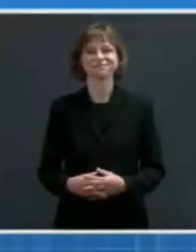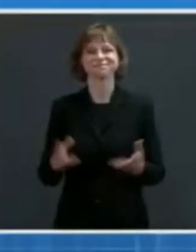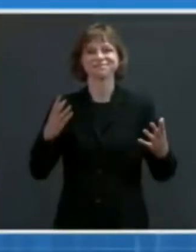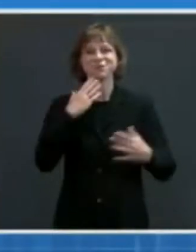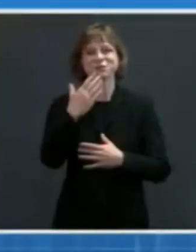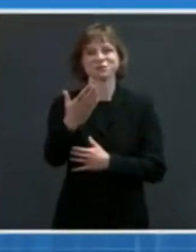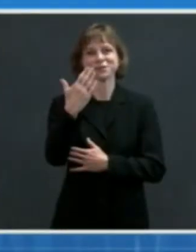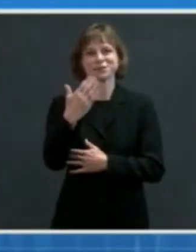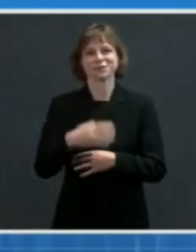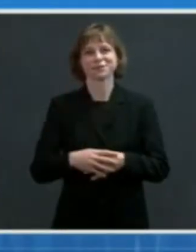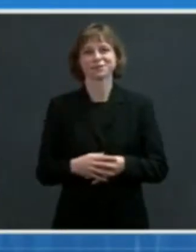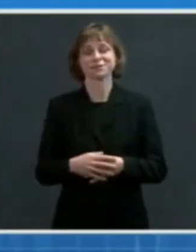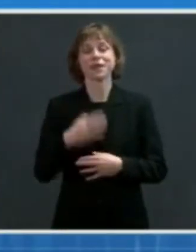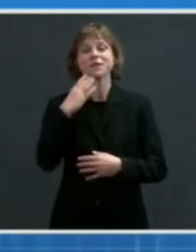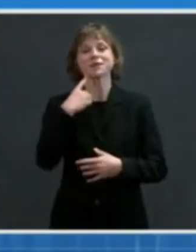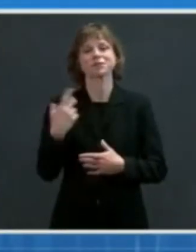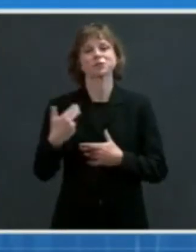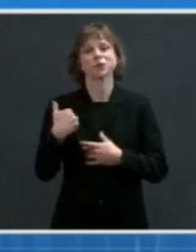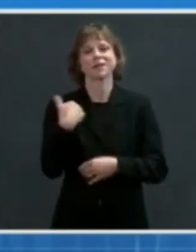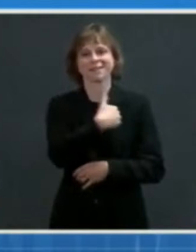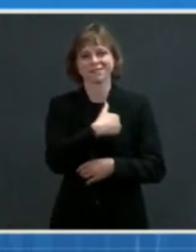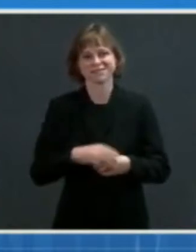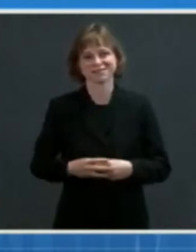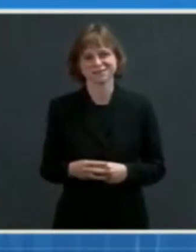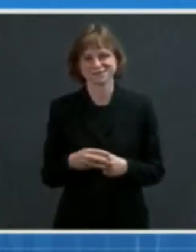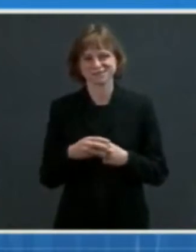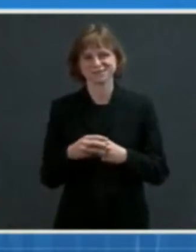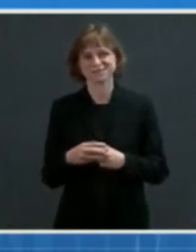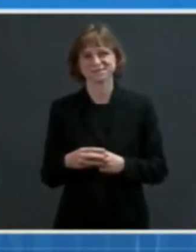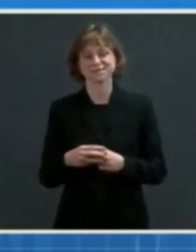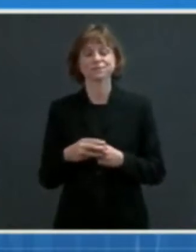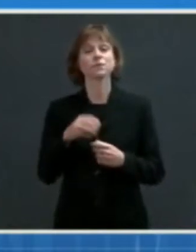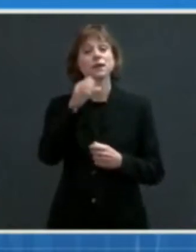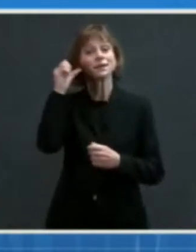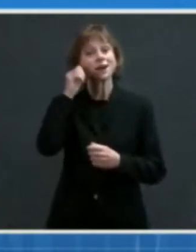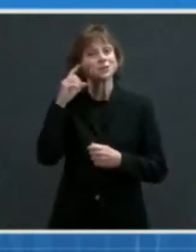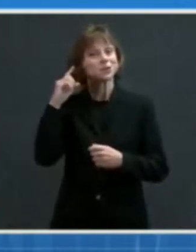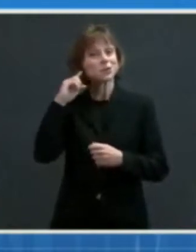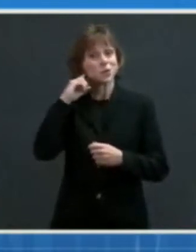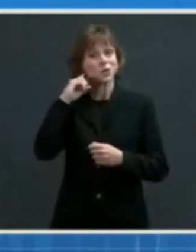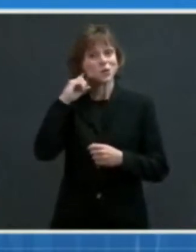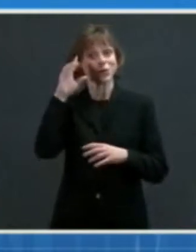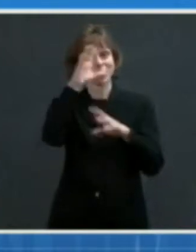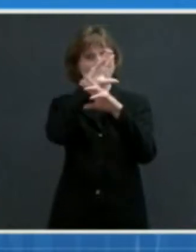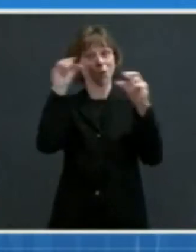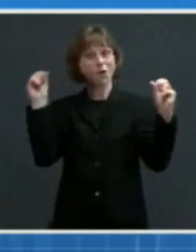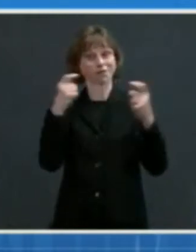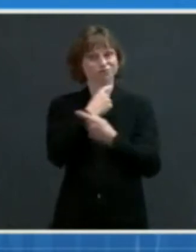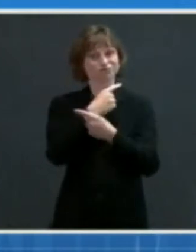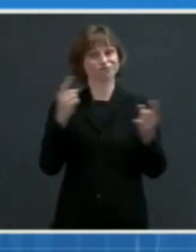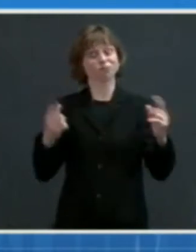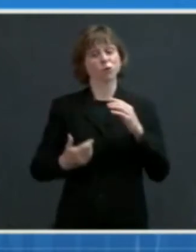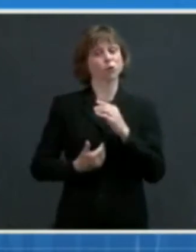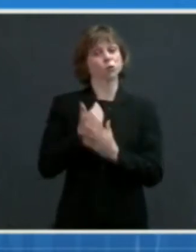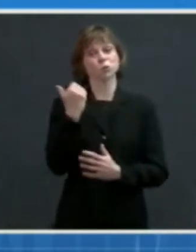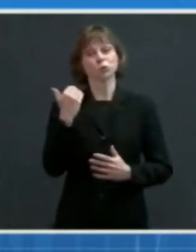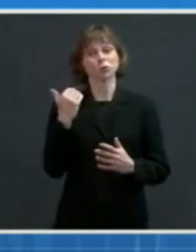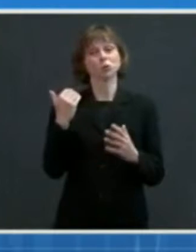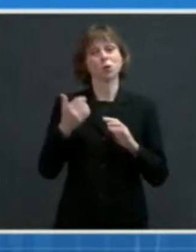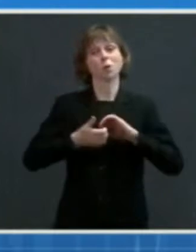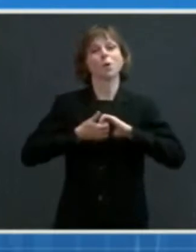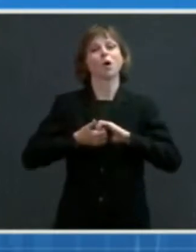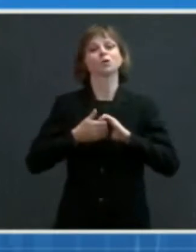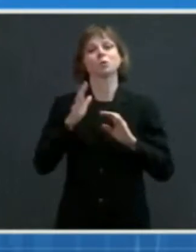Morning. Thank you for joining us. Yesterday, you heard the President announce a new historic partnership to get Americans vaccinated